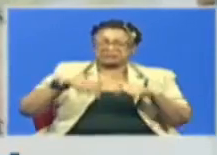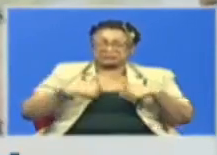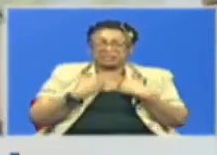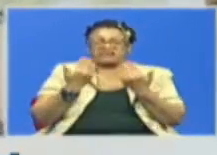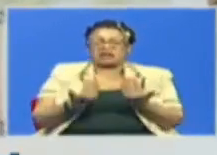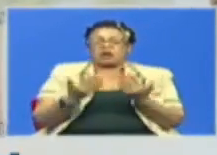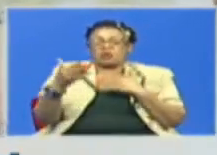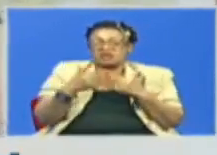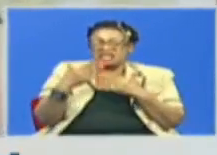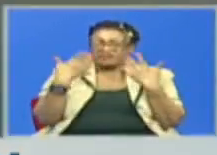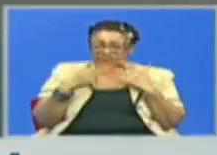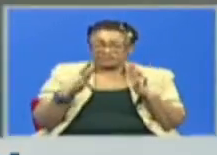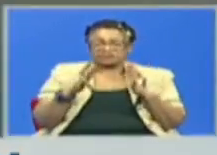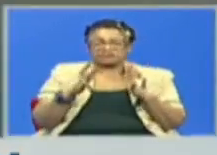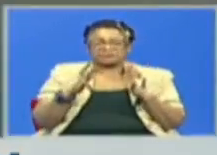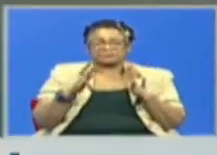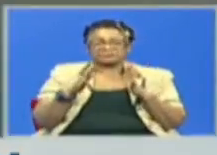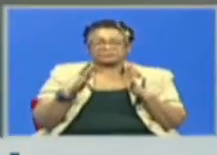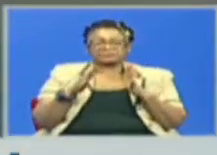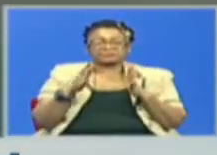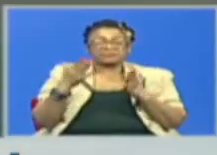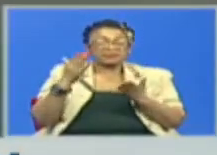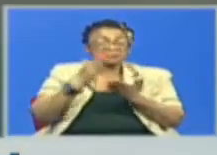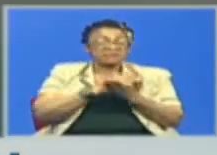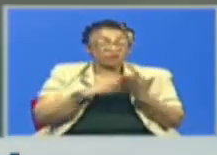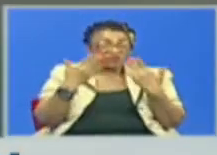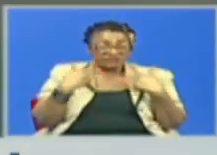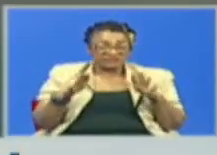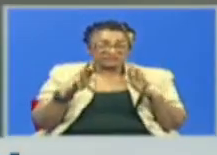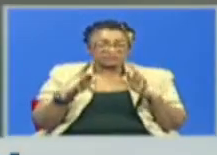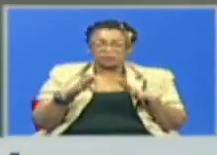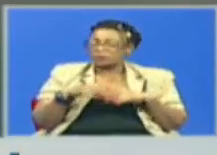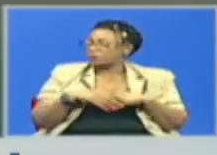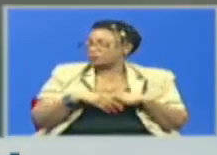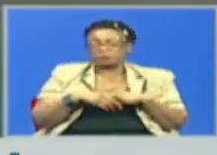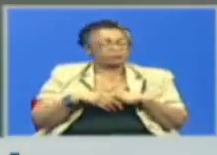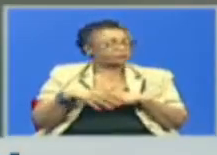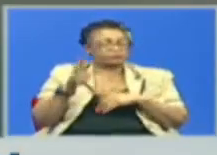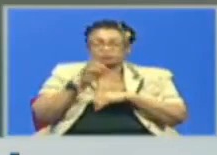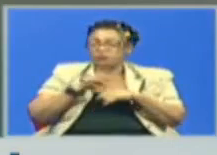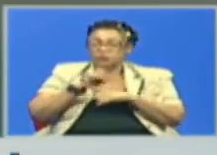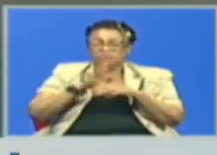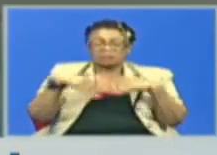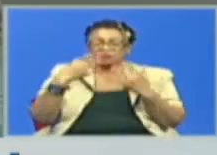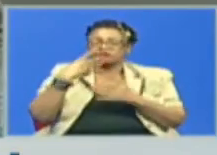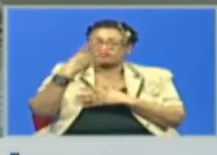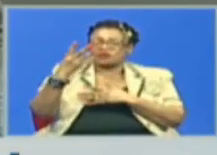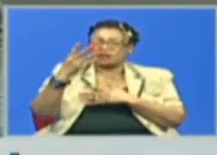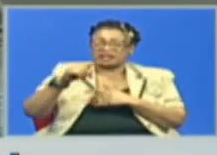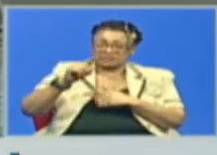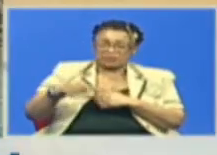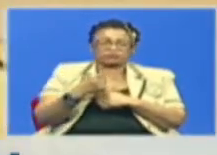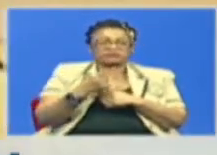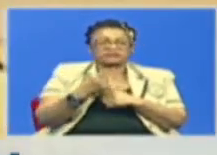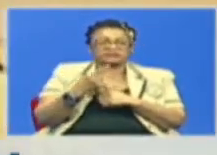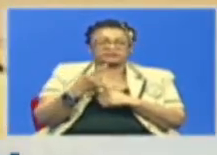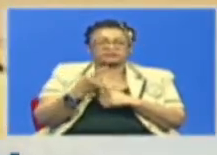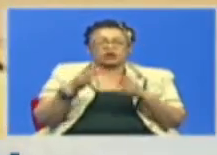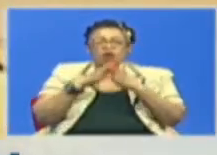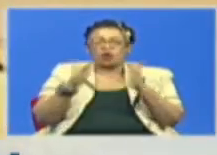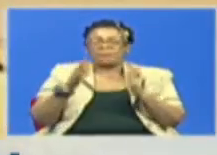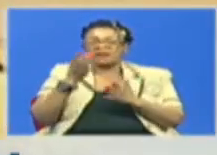kumaliza dive master. Kitambo umalize dive master utakuwa umespend almost 400,000. Unaanza scuba diver, open